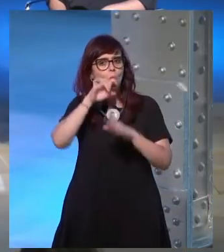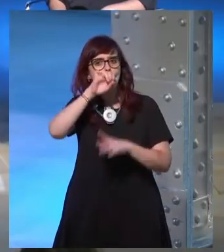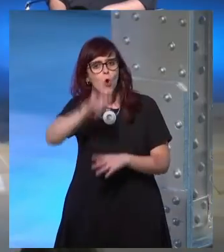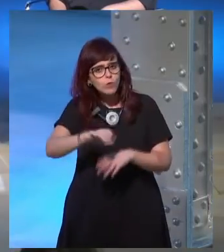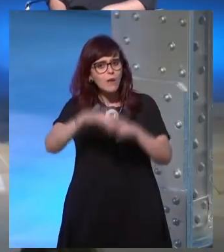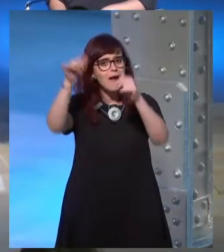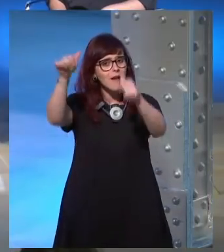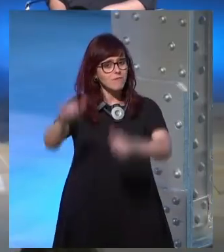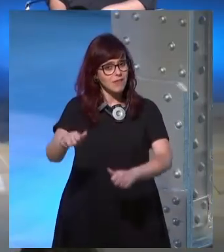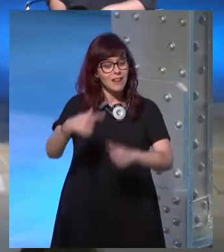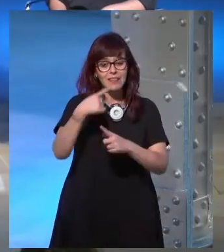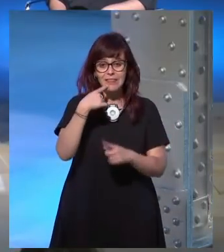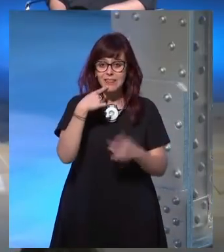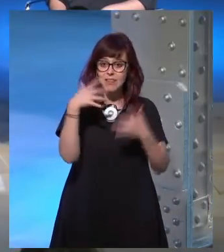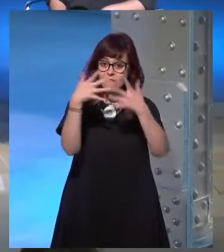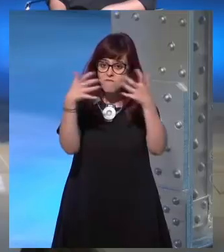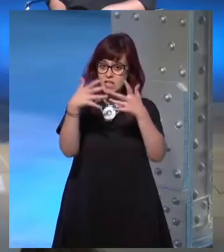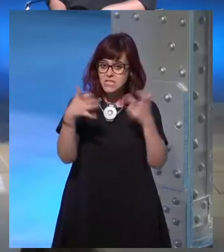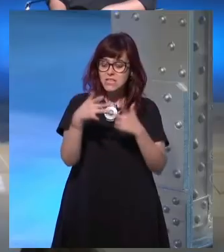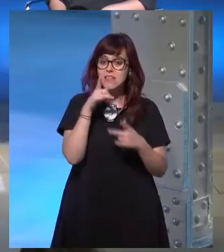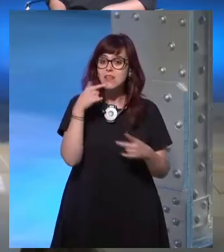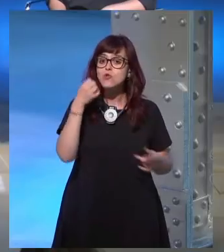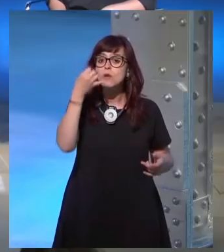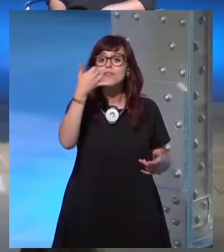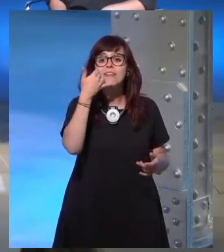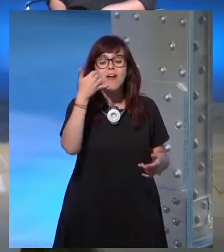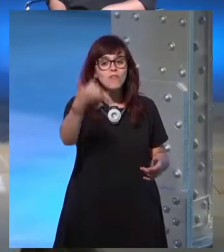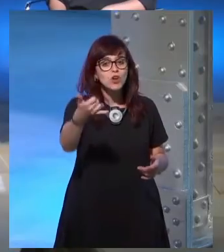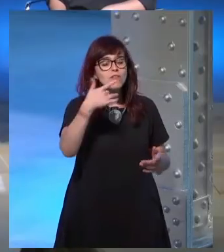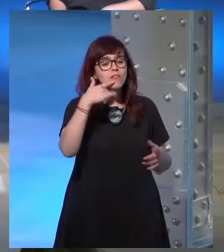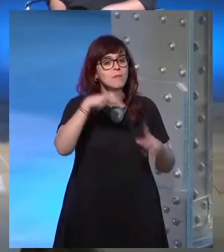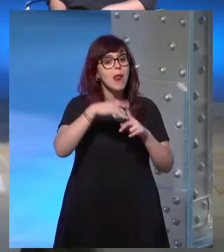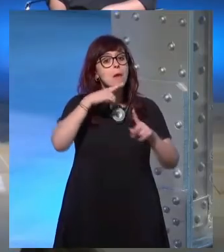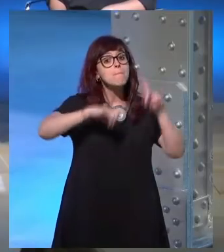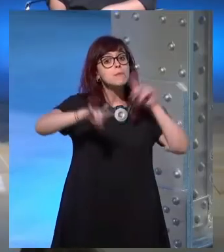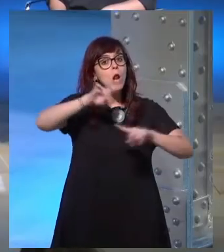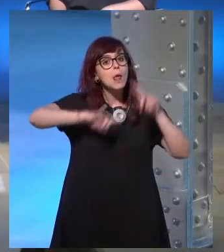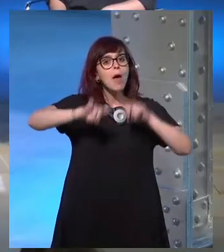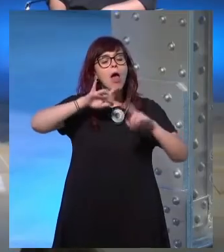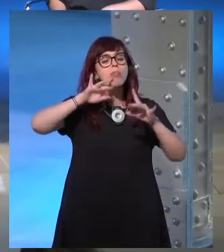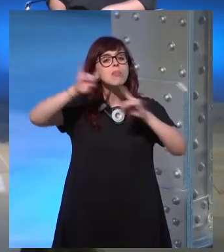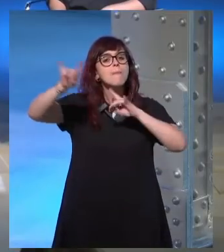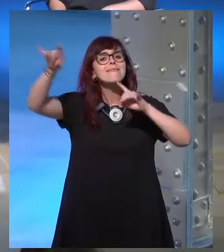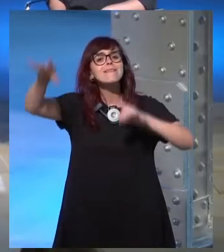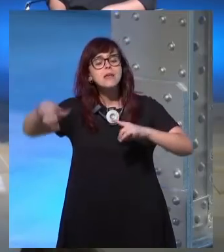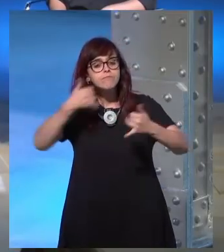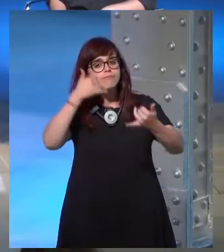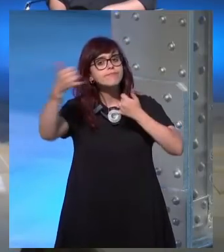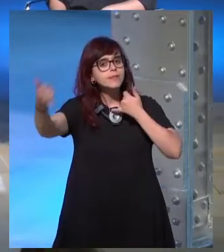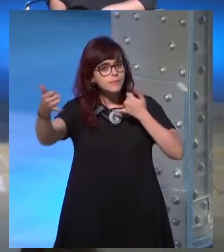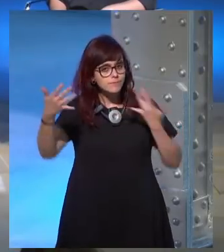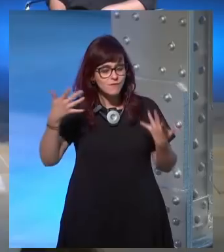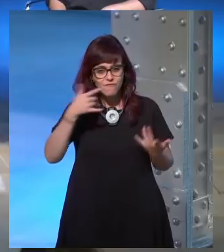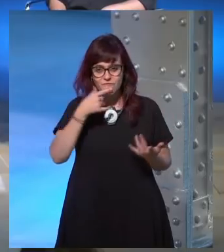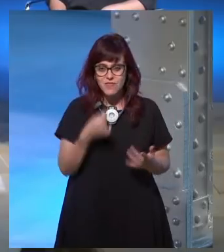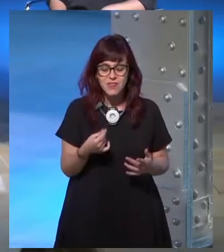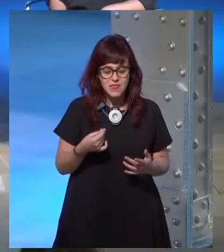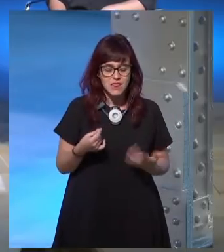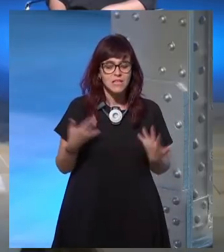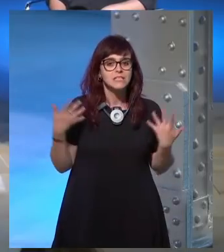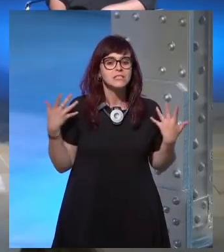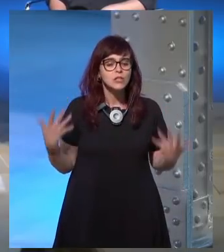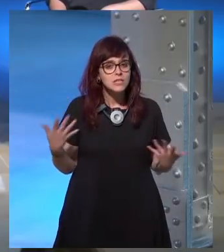people out because the rules are posted. This is a community. Talk about, again, managing your community. They're like, we are managing